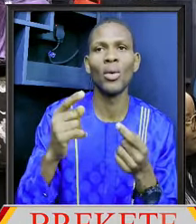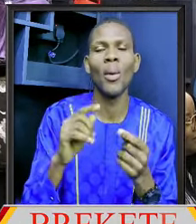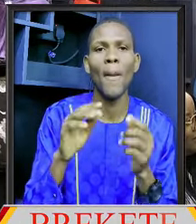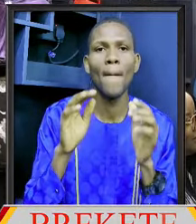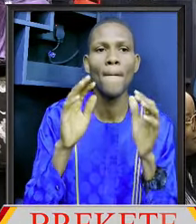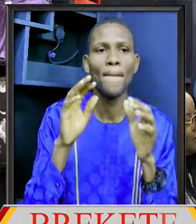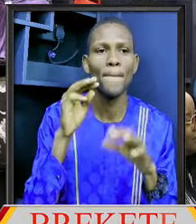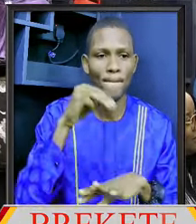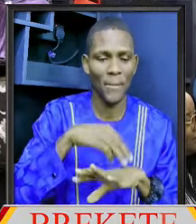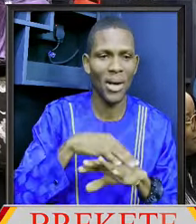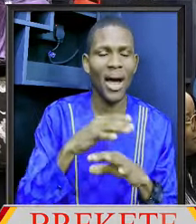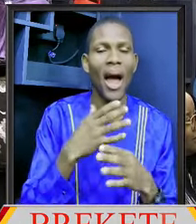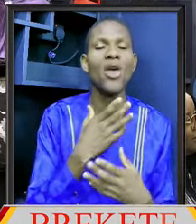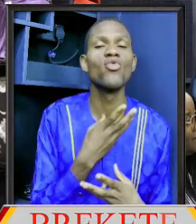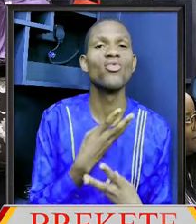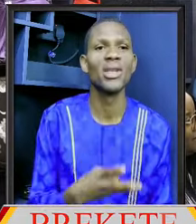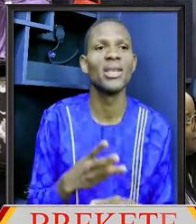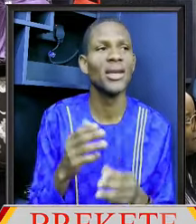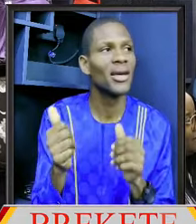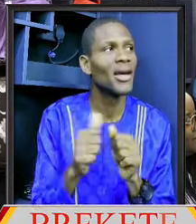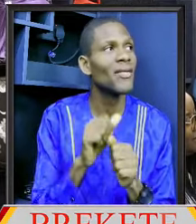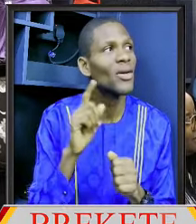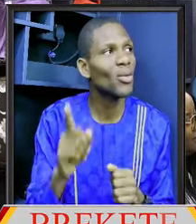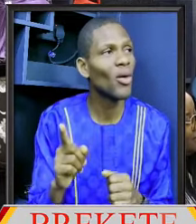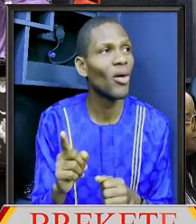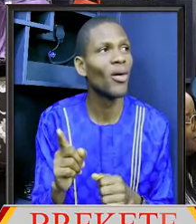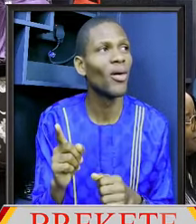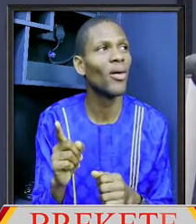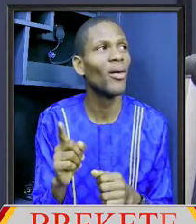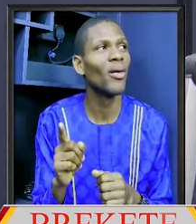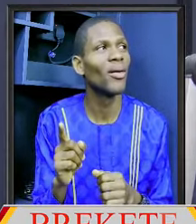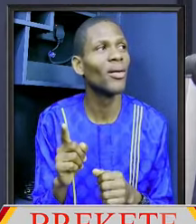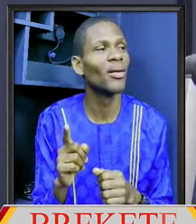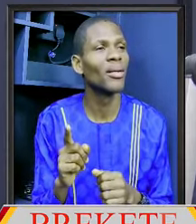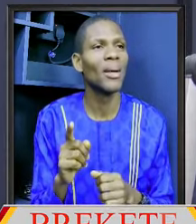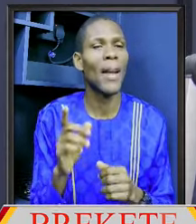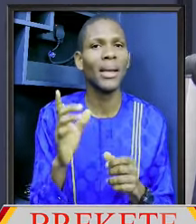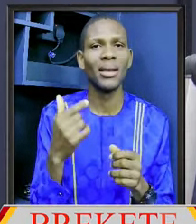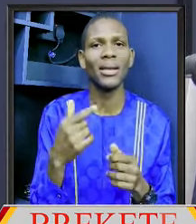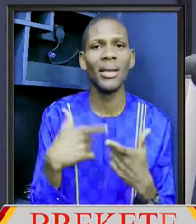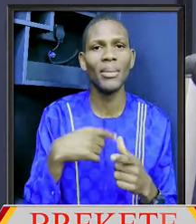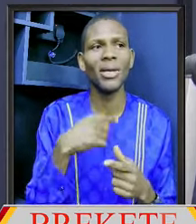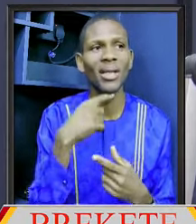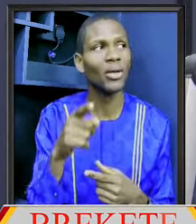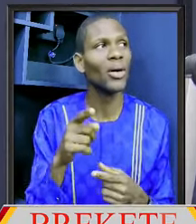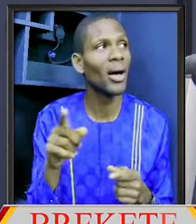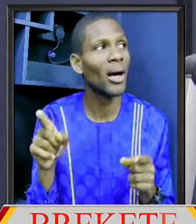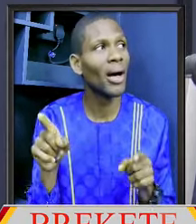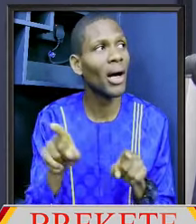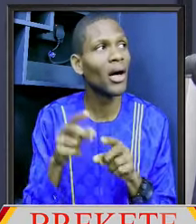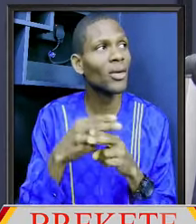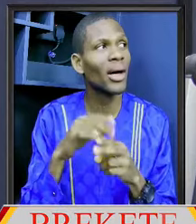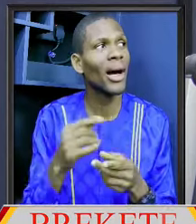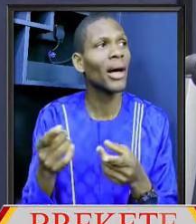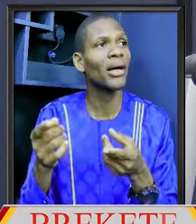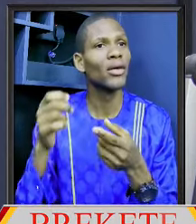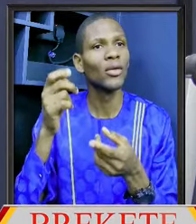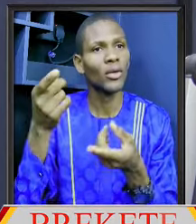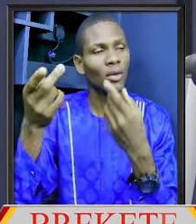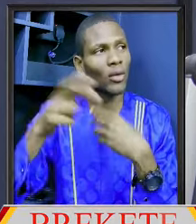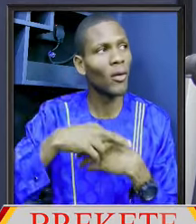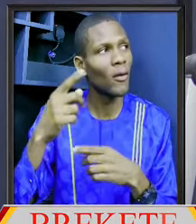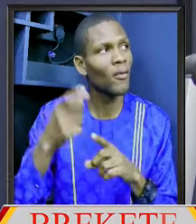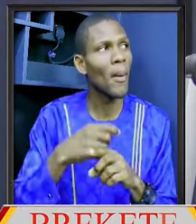wish everybody Barka de Salah. And make I tell you now, as soon as I return from the